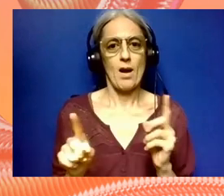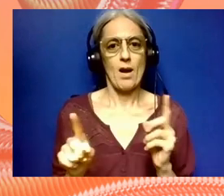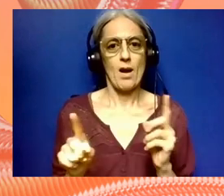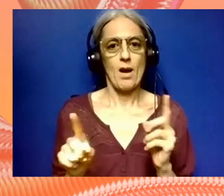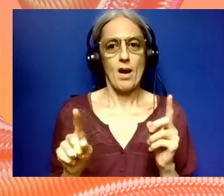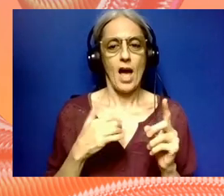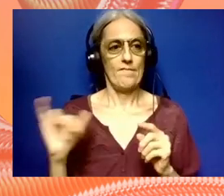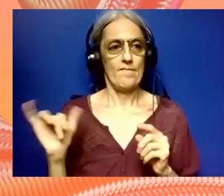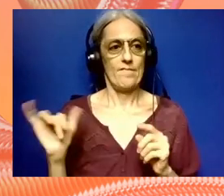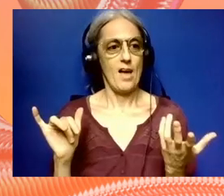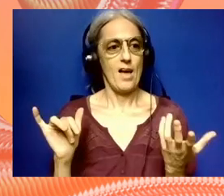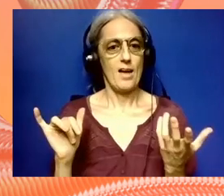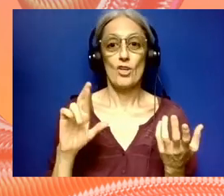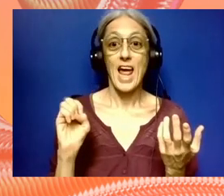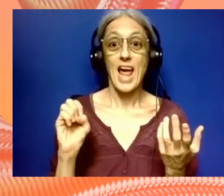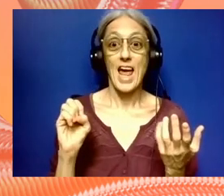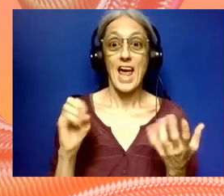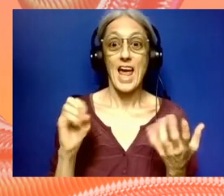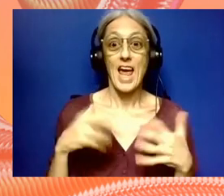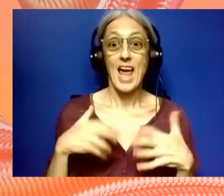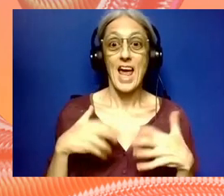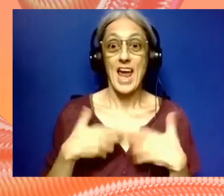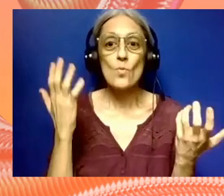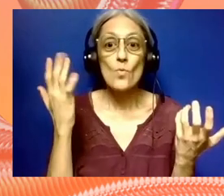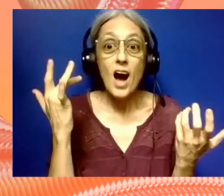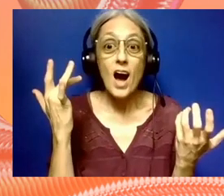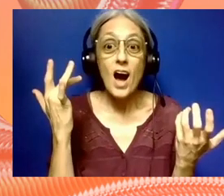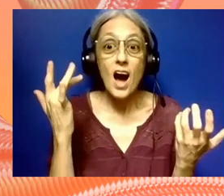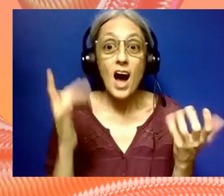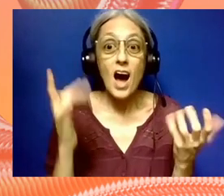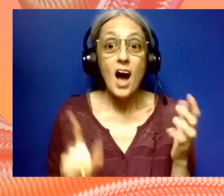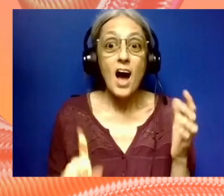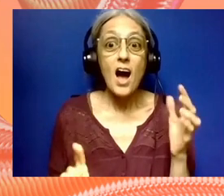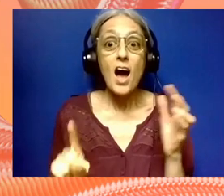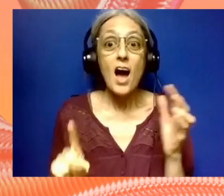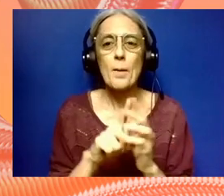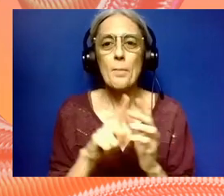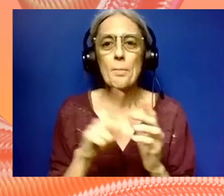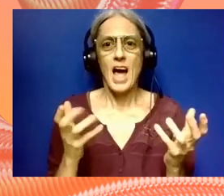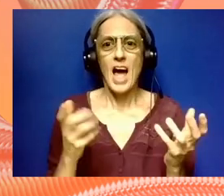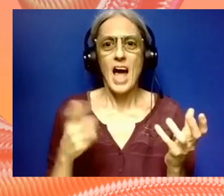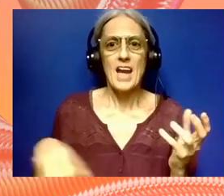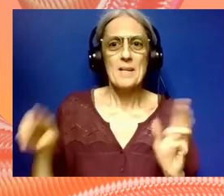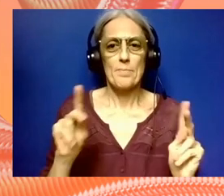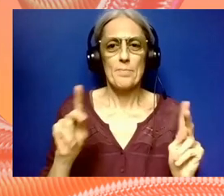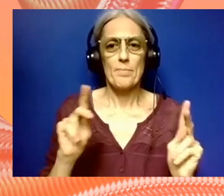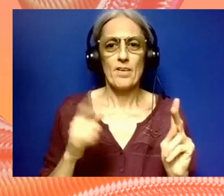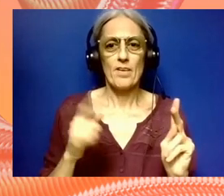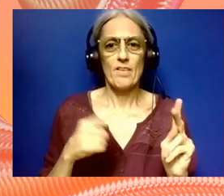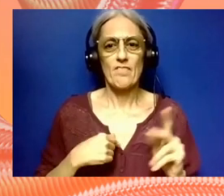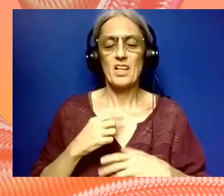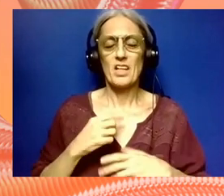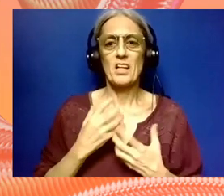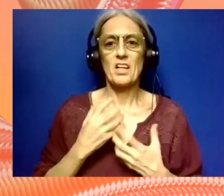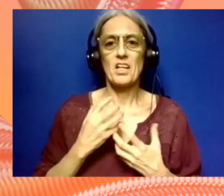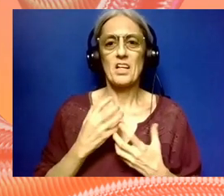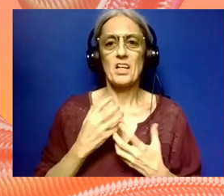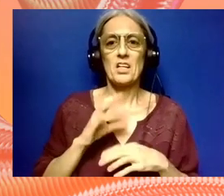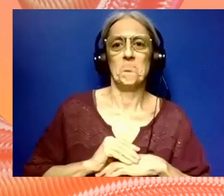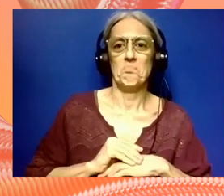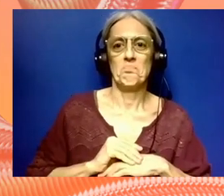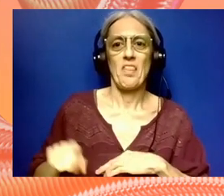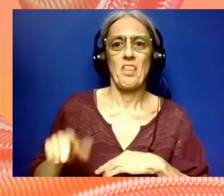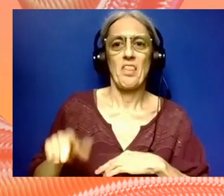rage comes from not feeling valued, yeah, and not feeling loved. Yeah. So how do we do that